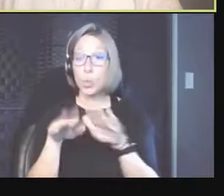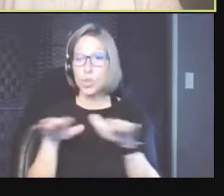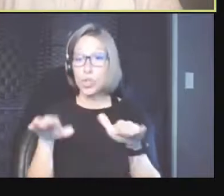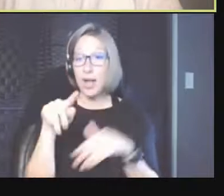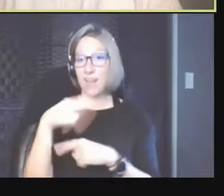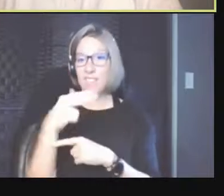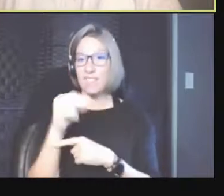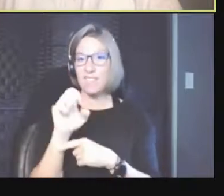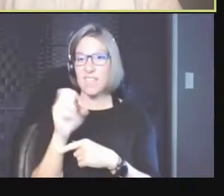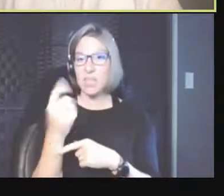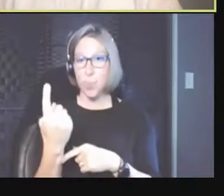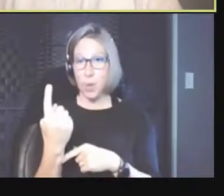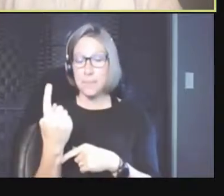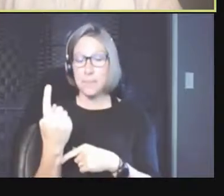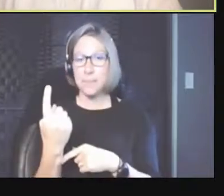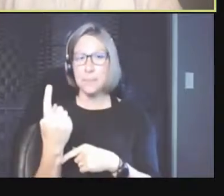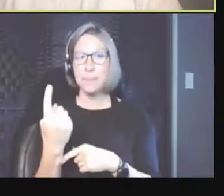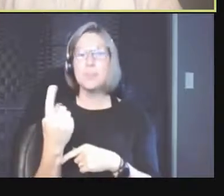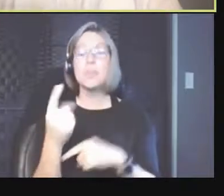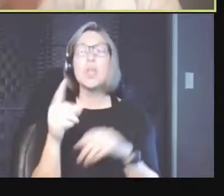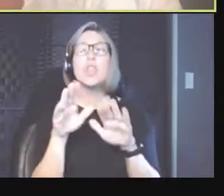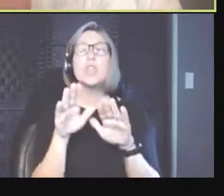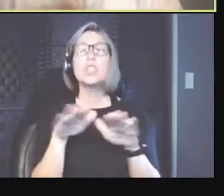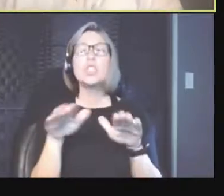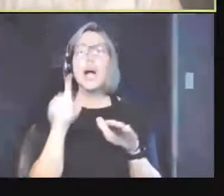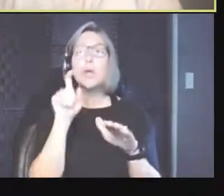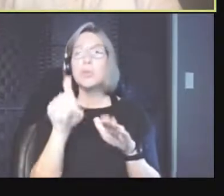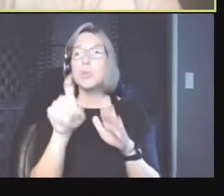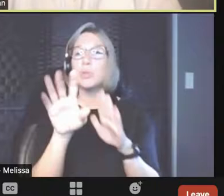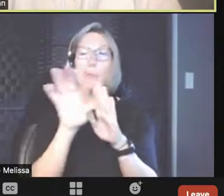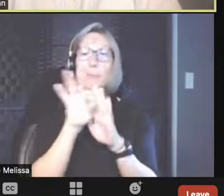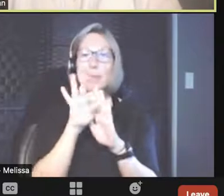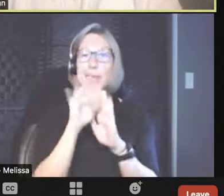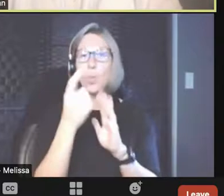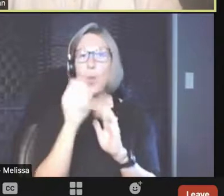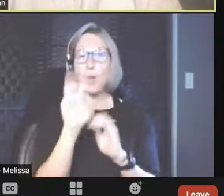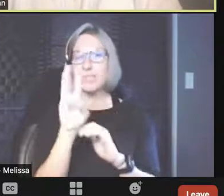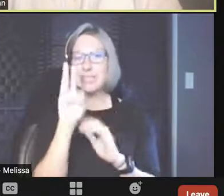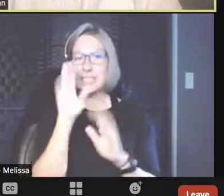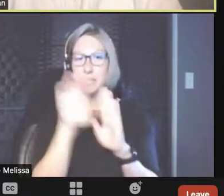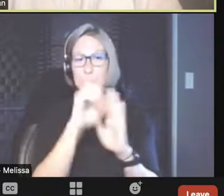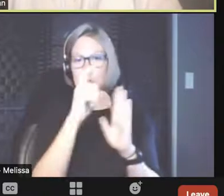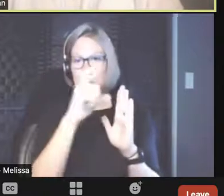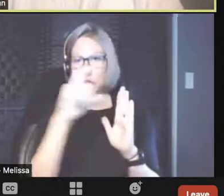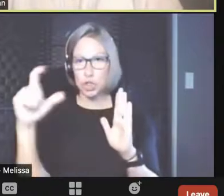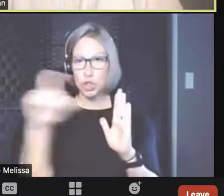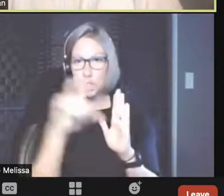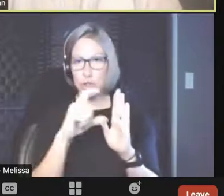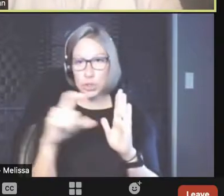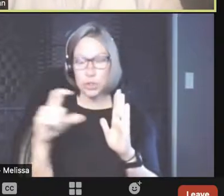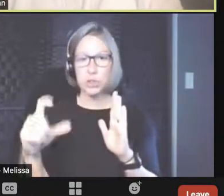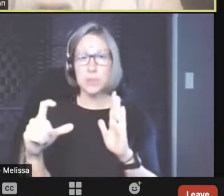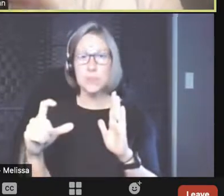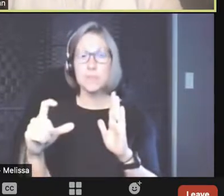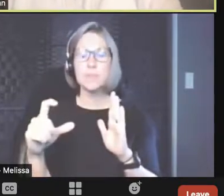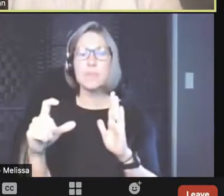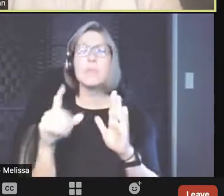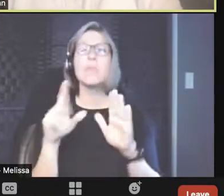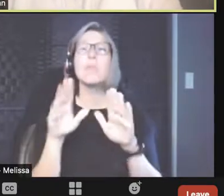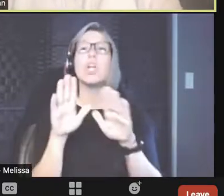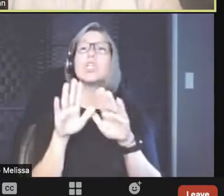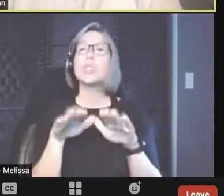supposed to mark some kind of one of these 6 pictures that are black and white, detailed pictures. And of course, this child in